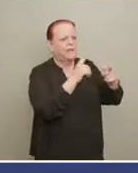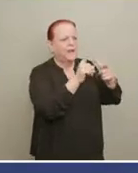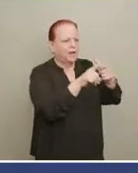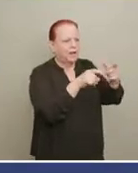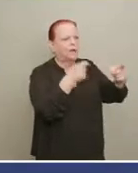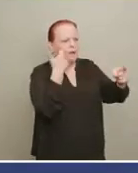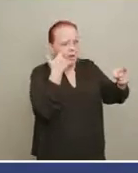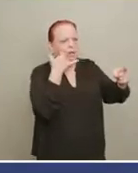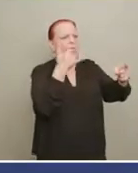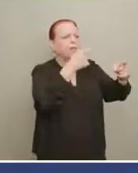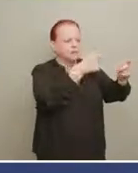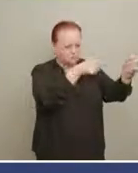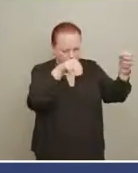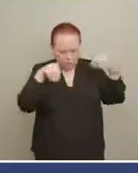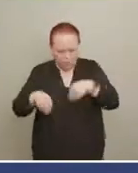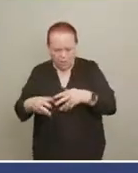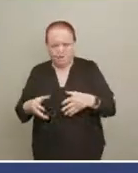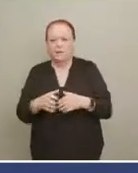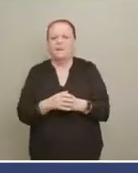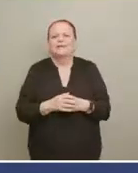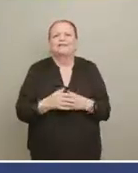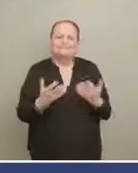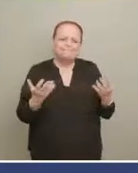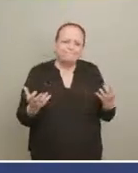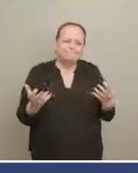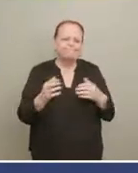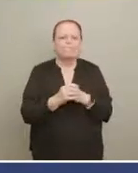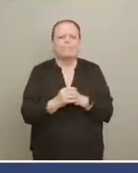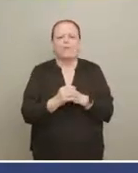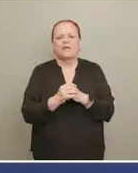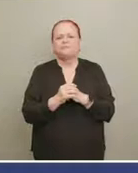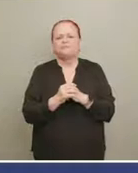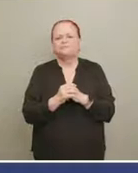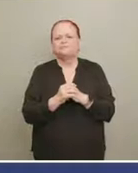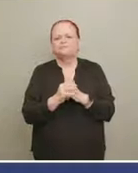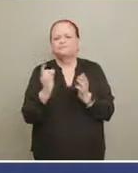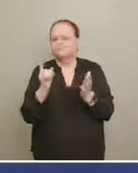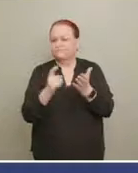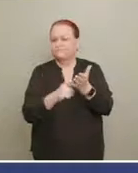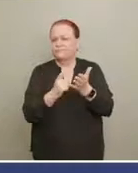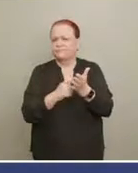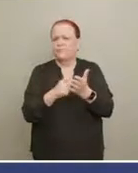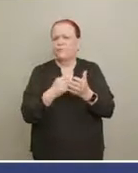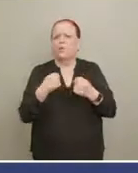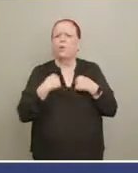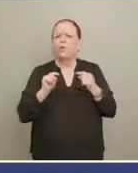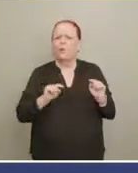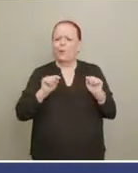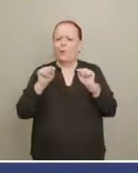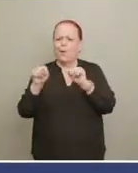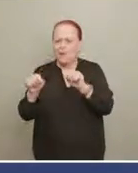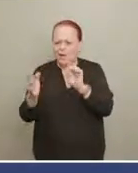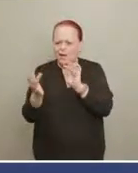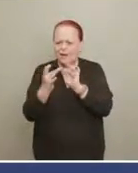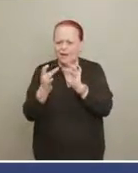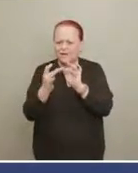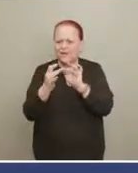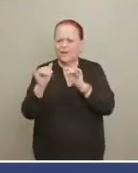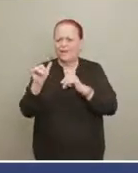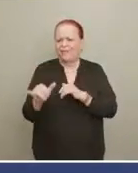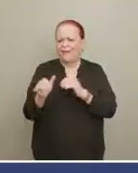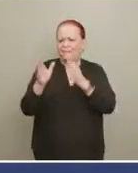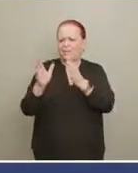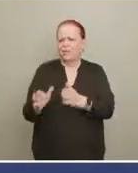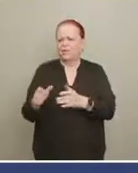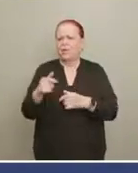who's drunk in public, whether or not it be a transient or a downtown bar patron, whoever it is. We go out there, we make contact with the person. If we're going to go the jail